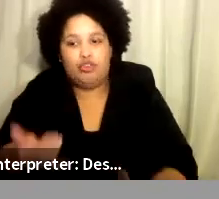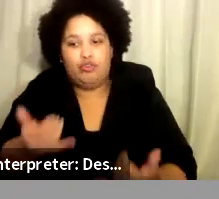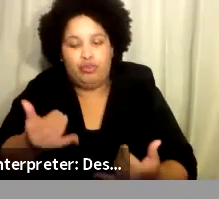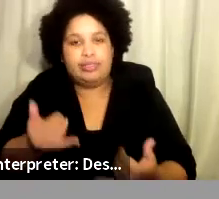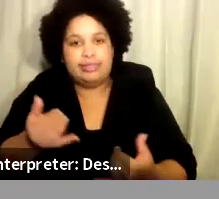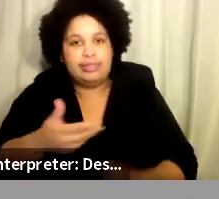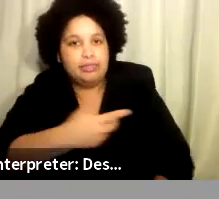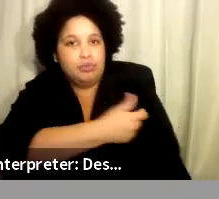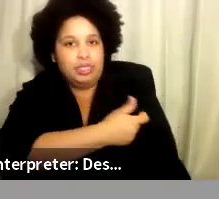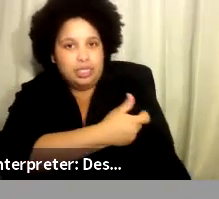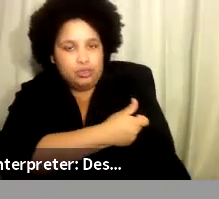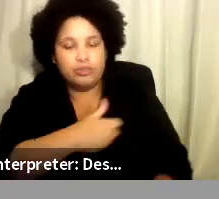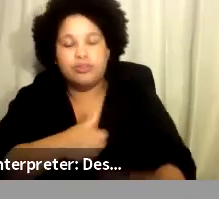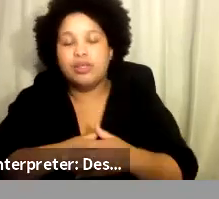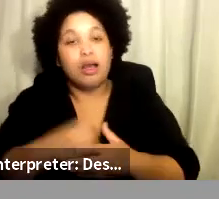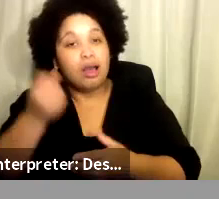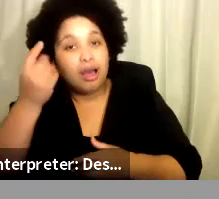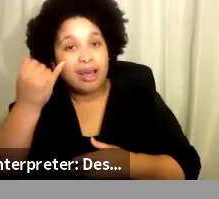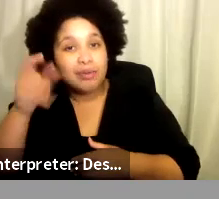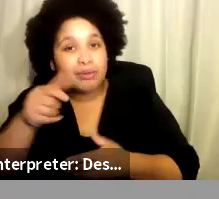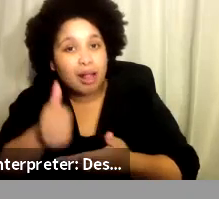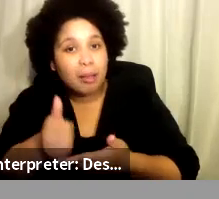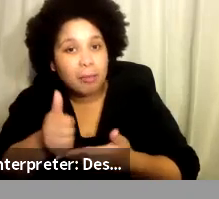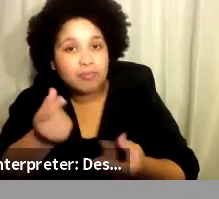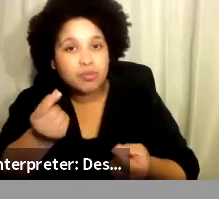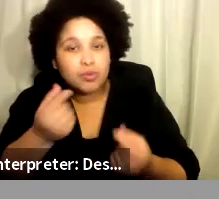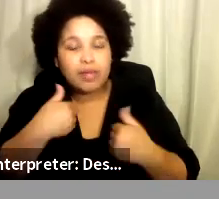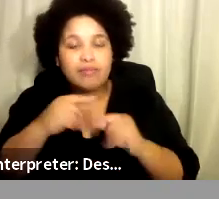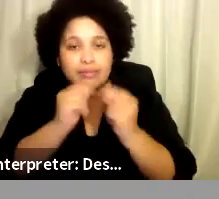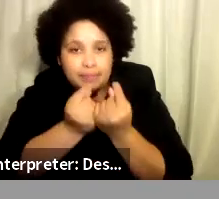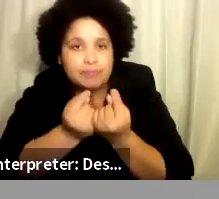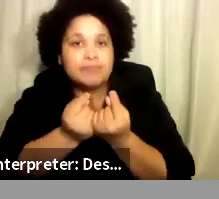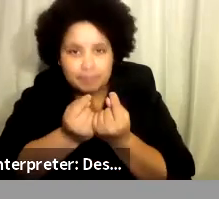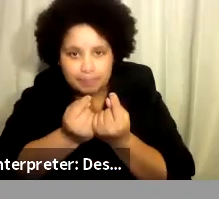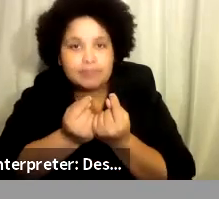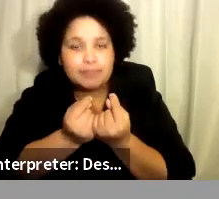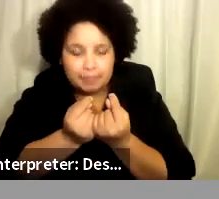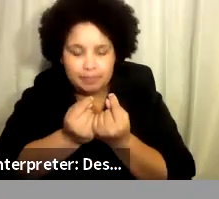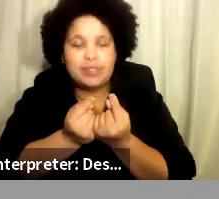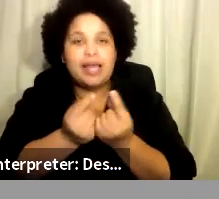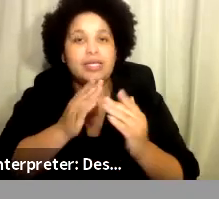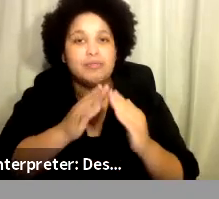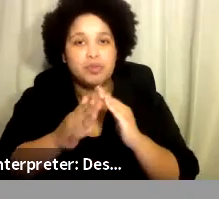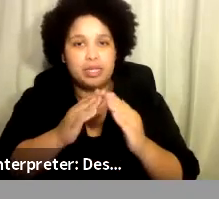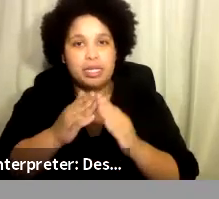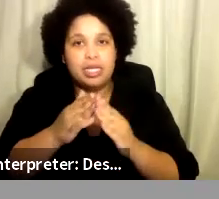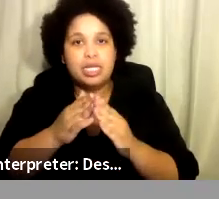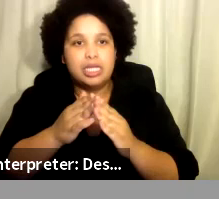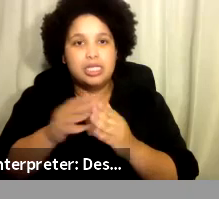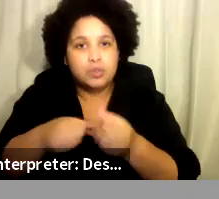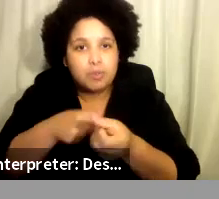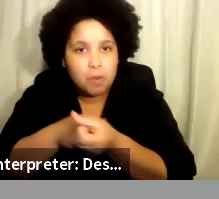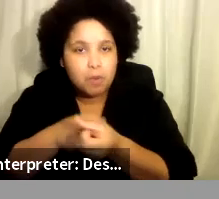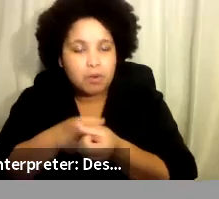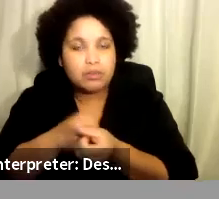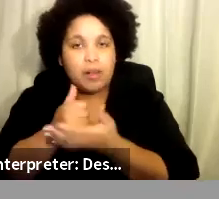Again, if you are in need of any help with getting immunizations, we do have a health team and community liaisons that can help with